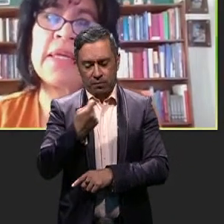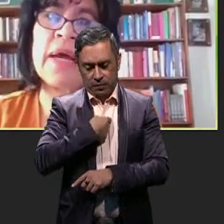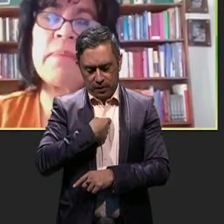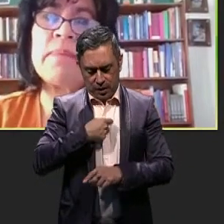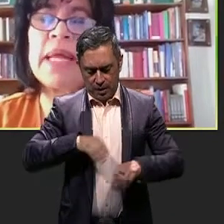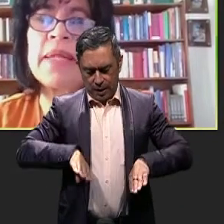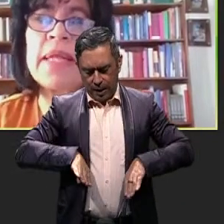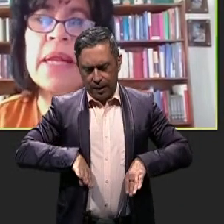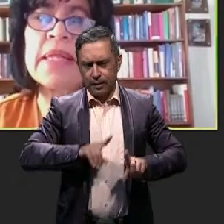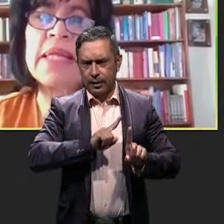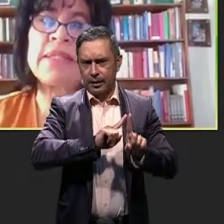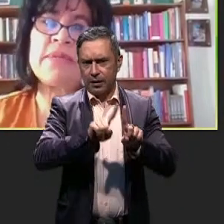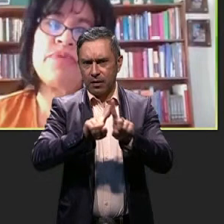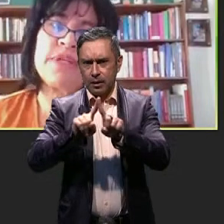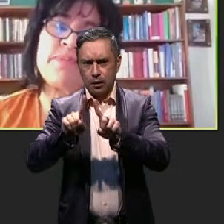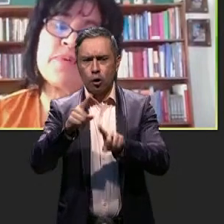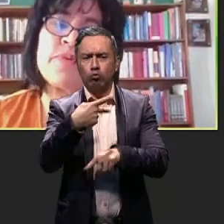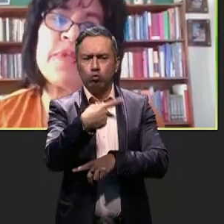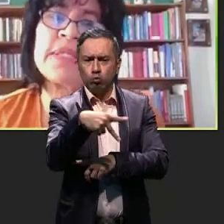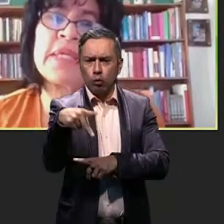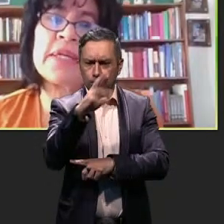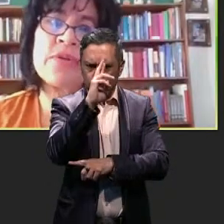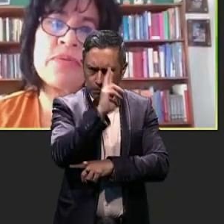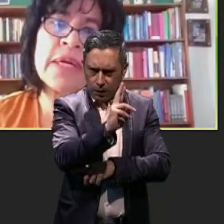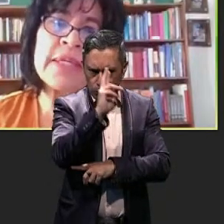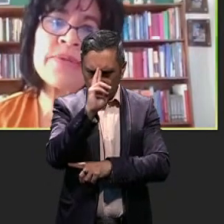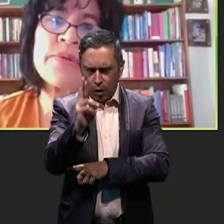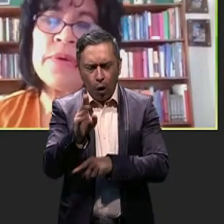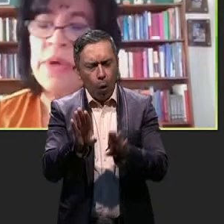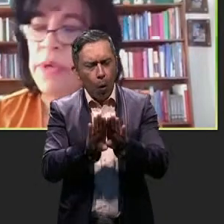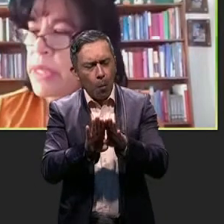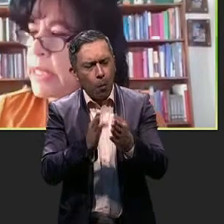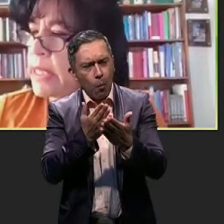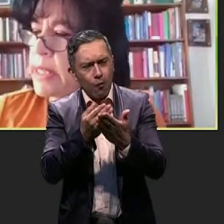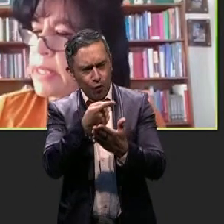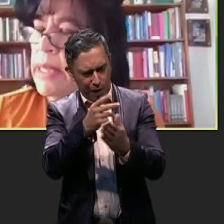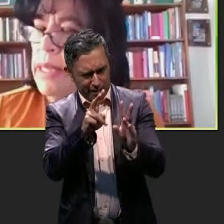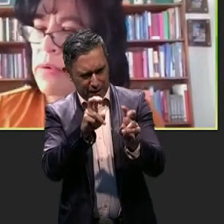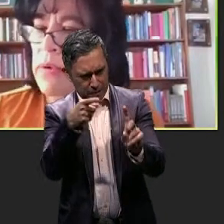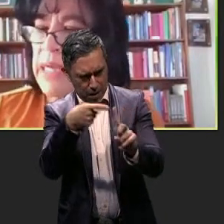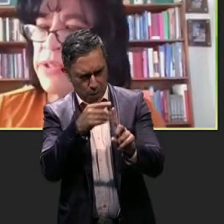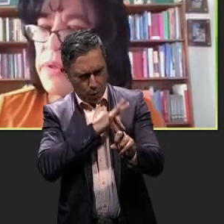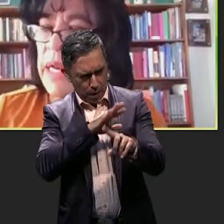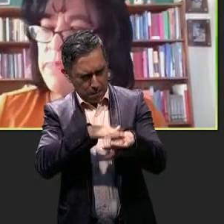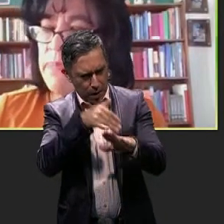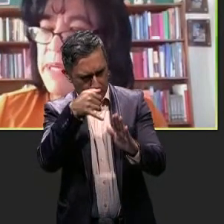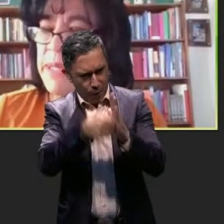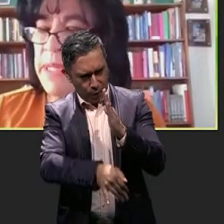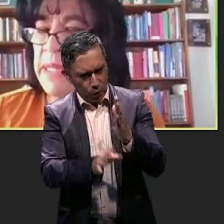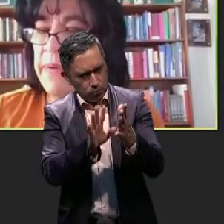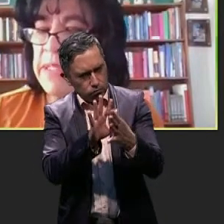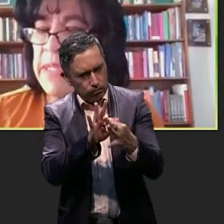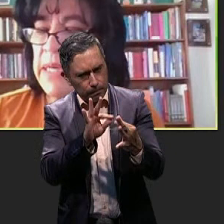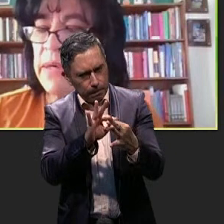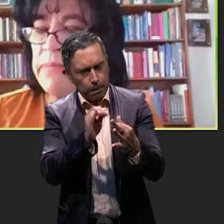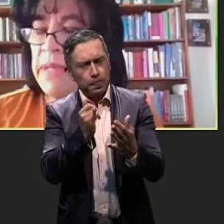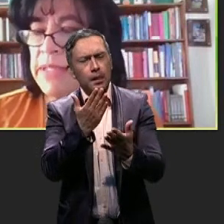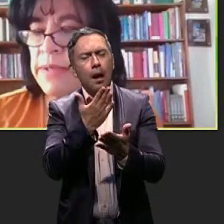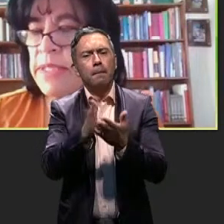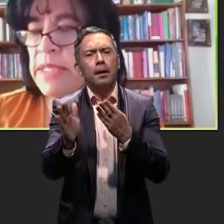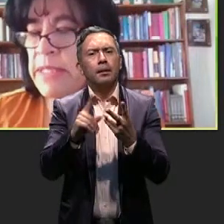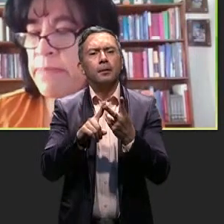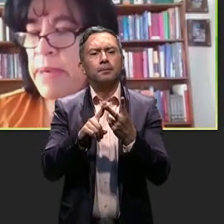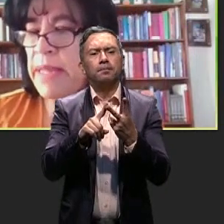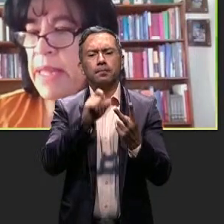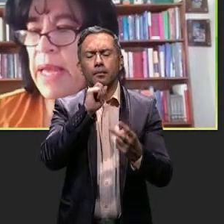various identities. So, Mari Carmen, could you please go into further detail on this topic? And I would